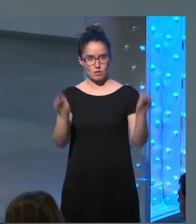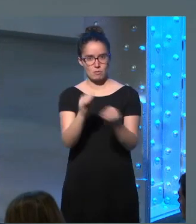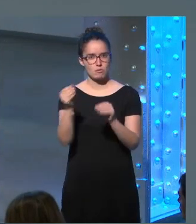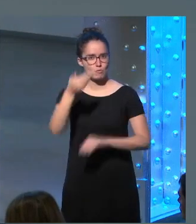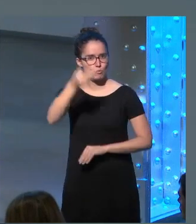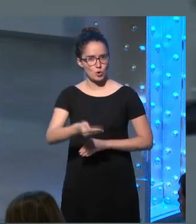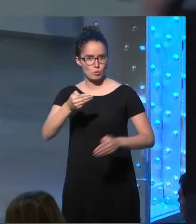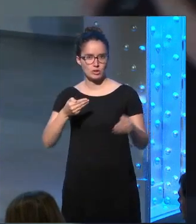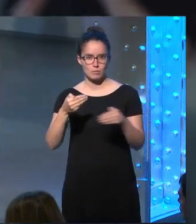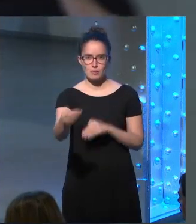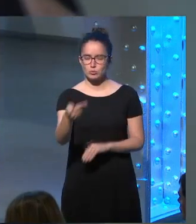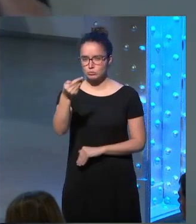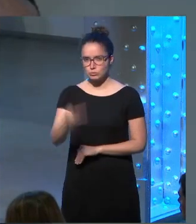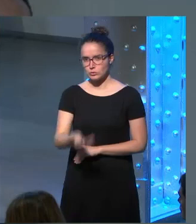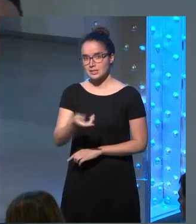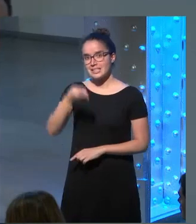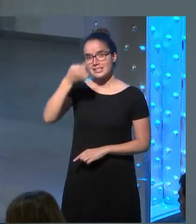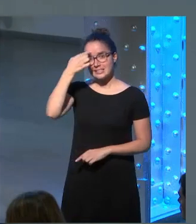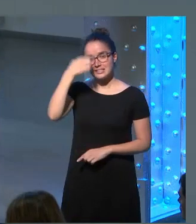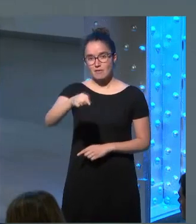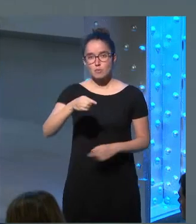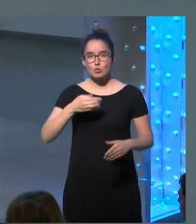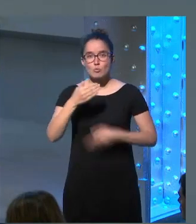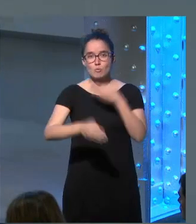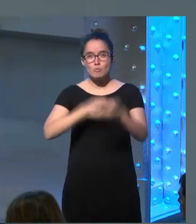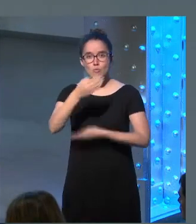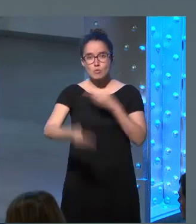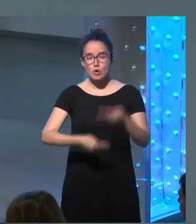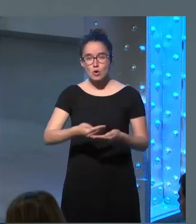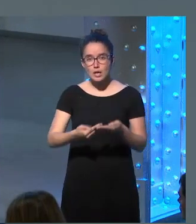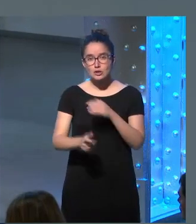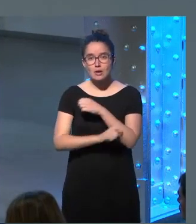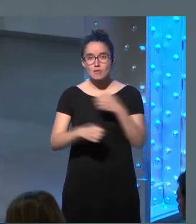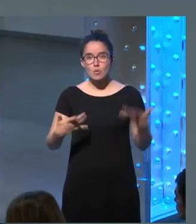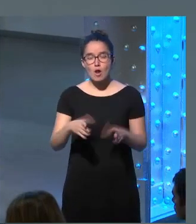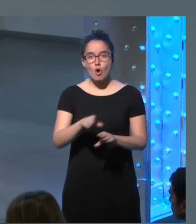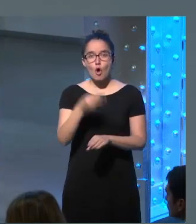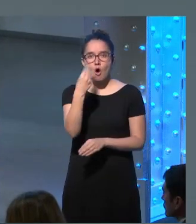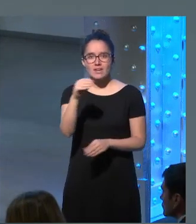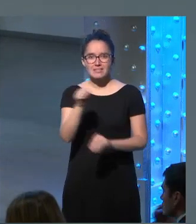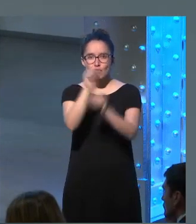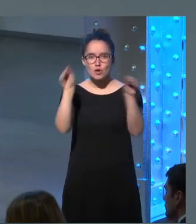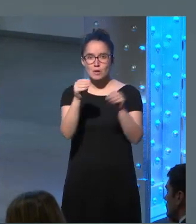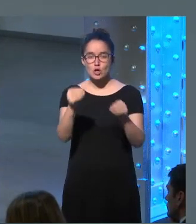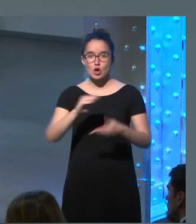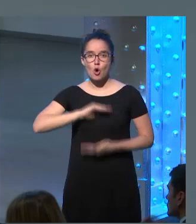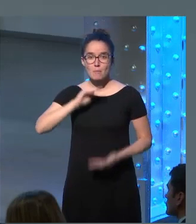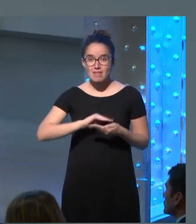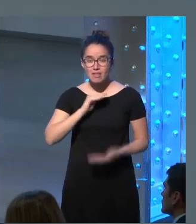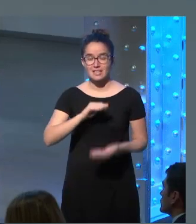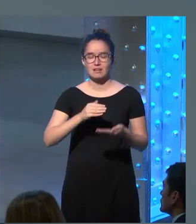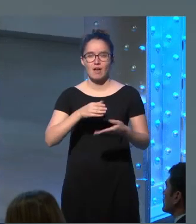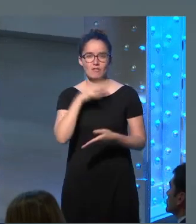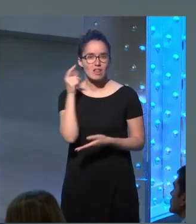important and that we know. We know that training is going to be very important in this future, that the key to progress will be to train youngsters